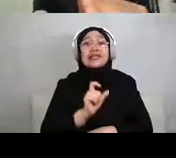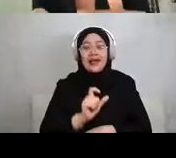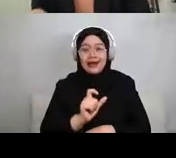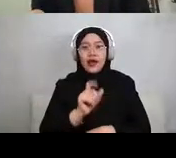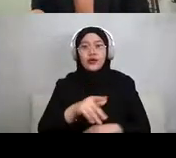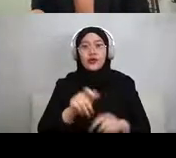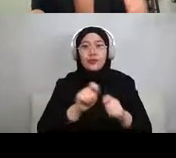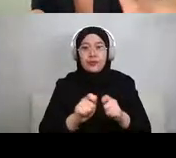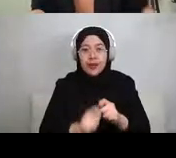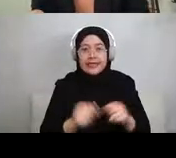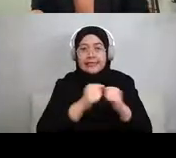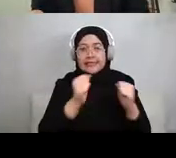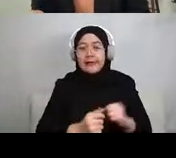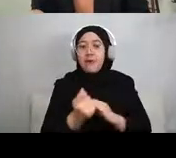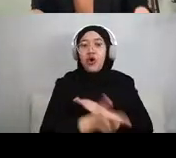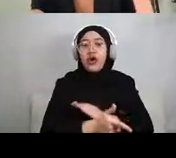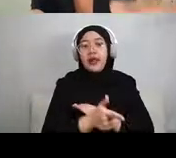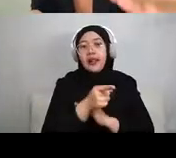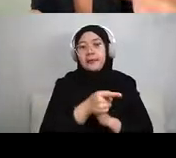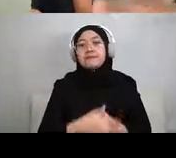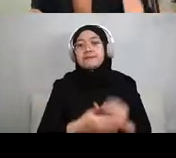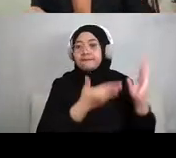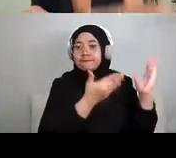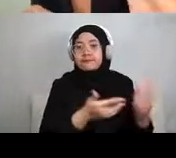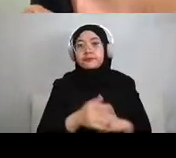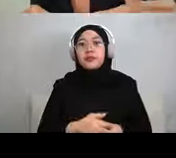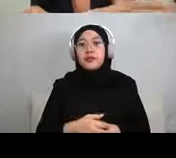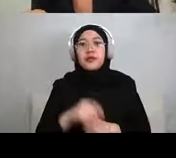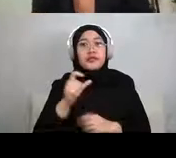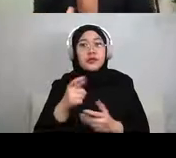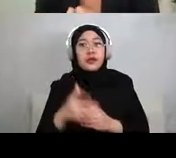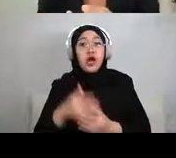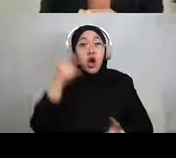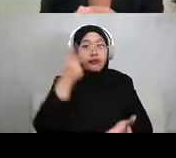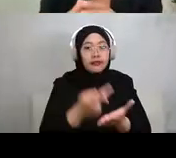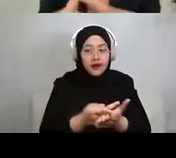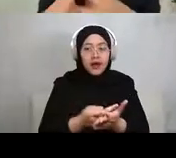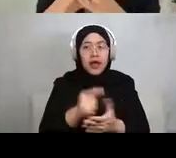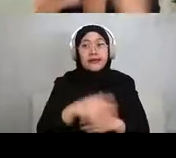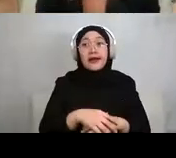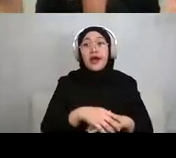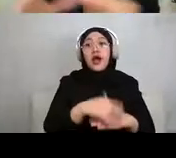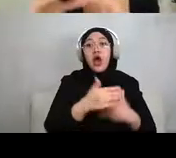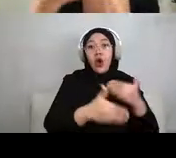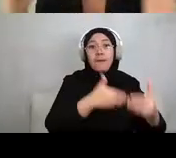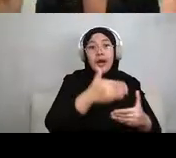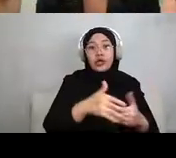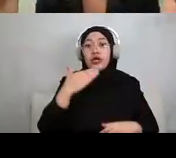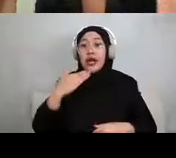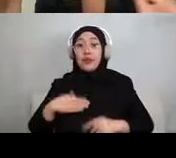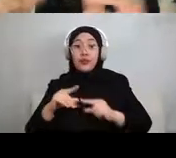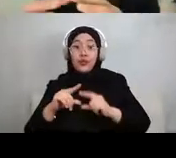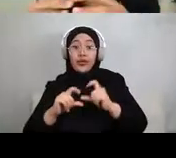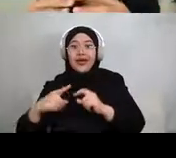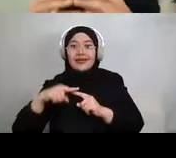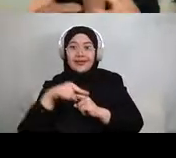have payments and leasing contract between operator and asset owner, let's say that the first step, the first possible